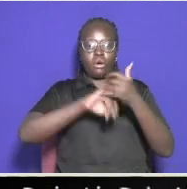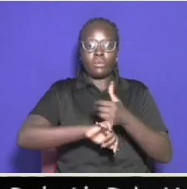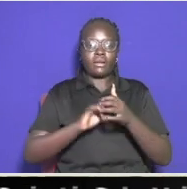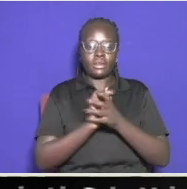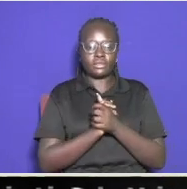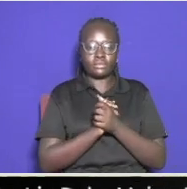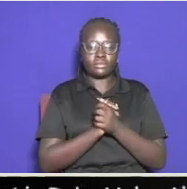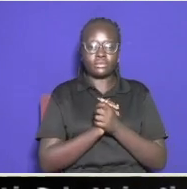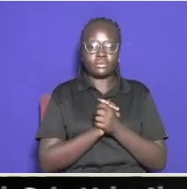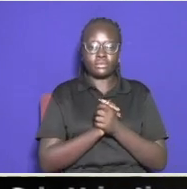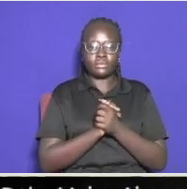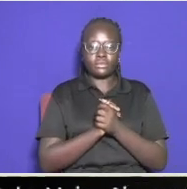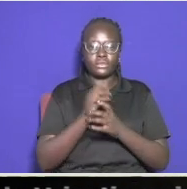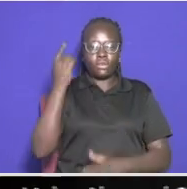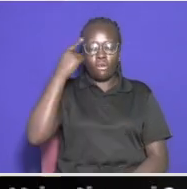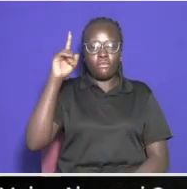for